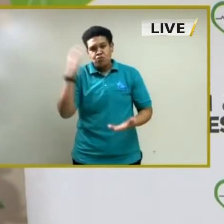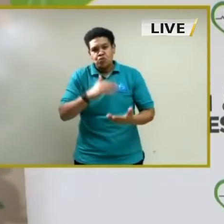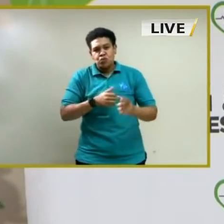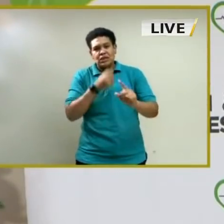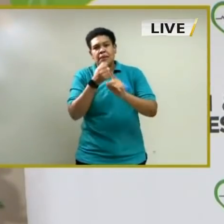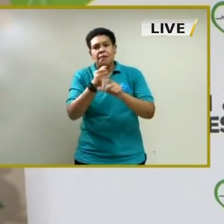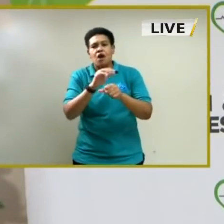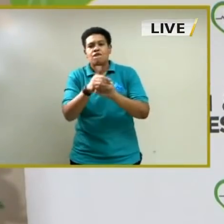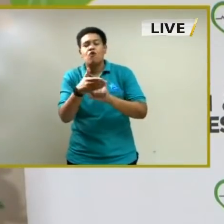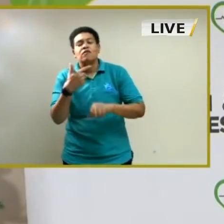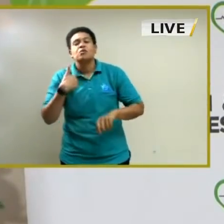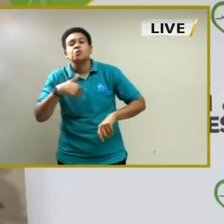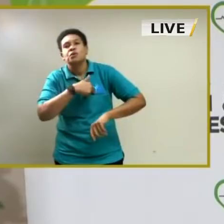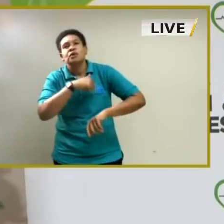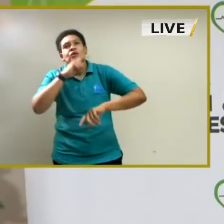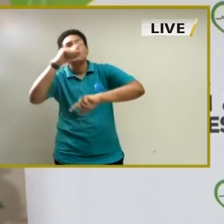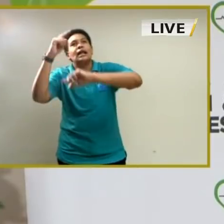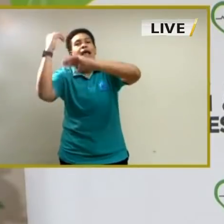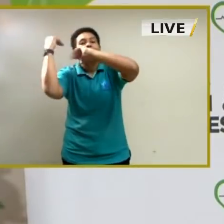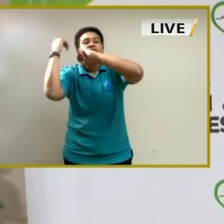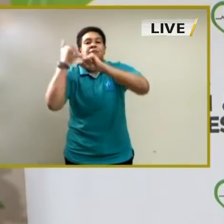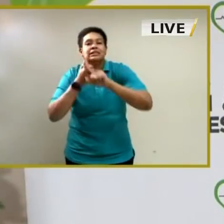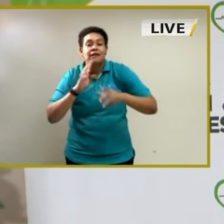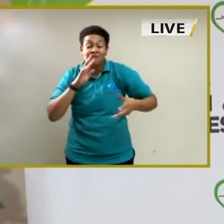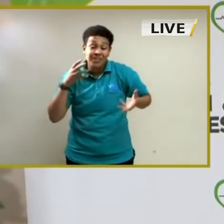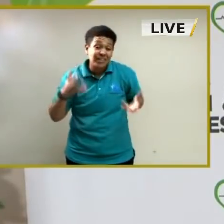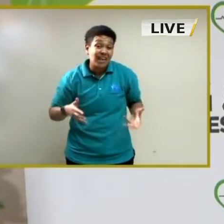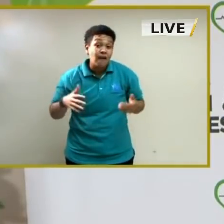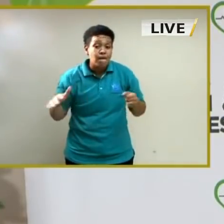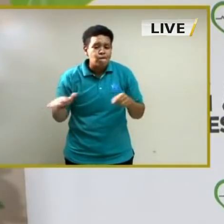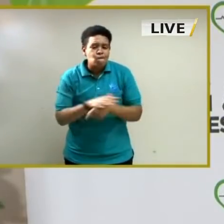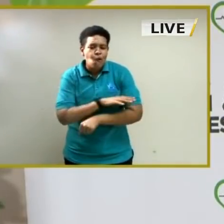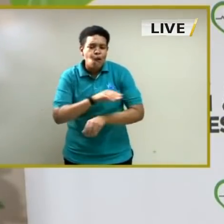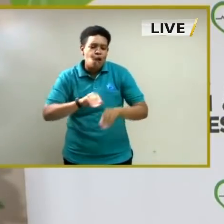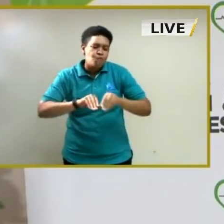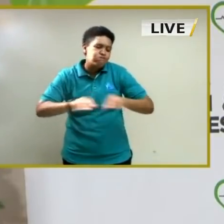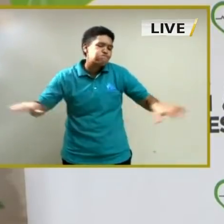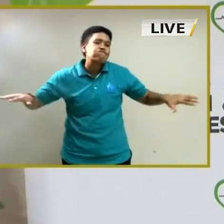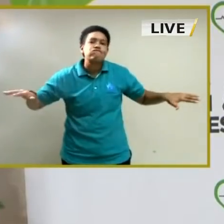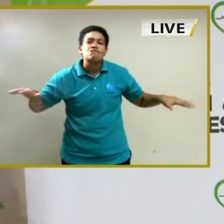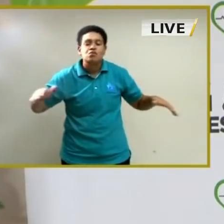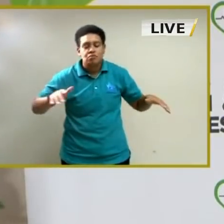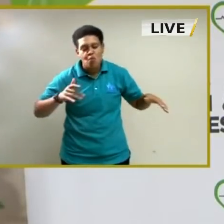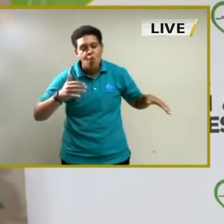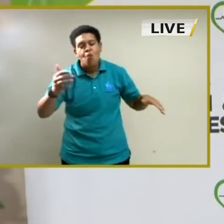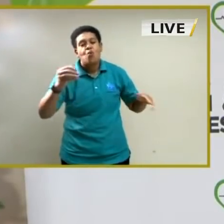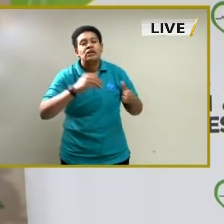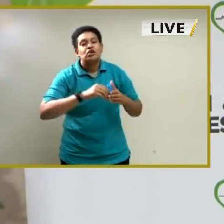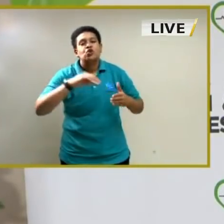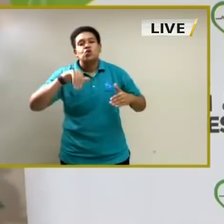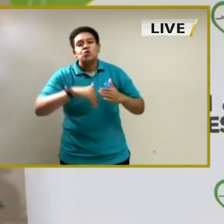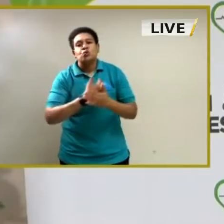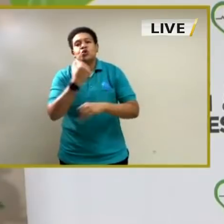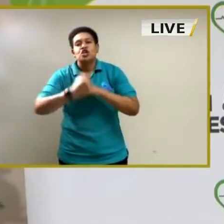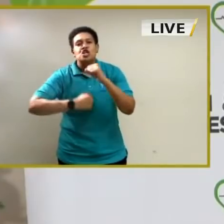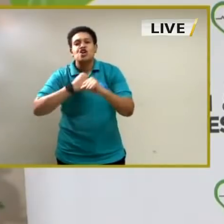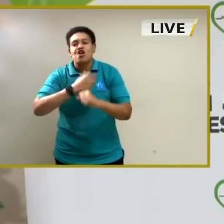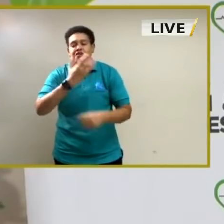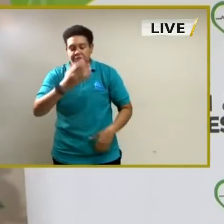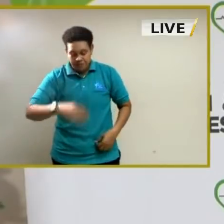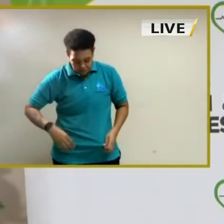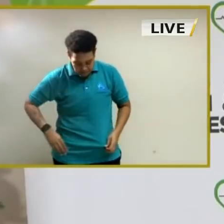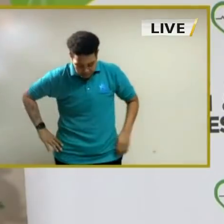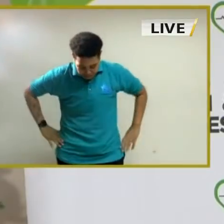which we expect to be here in full force going into the new year. And